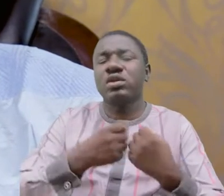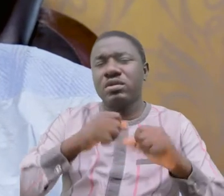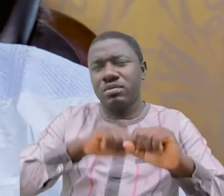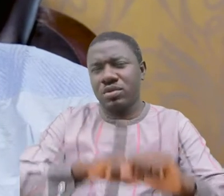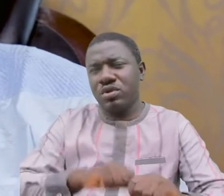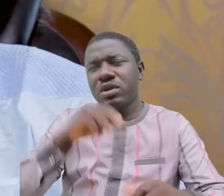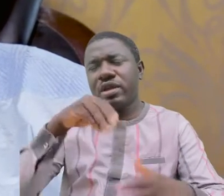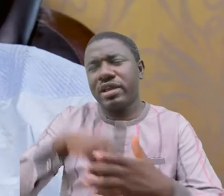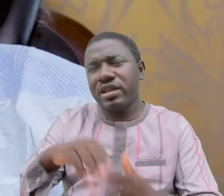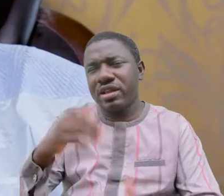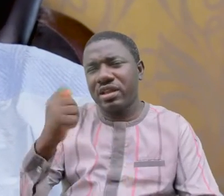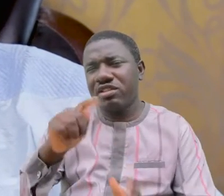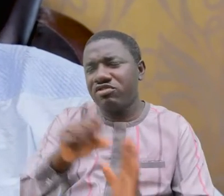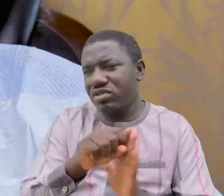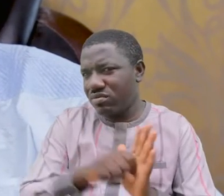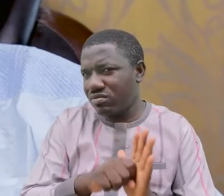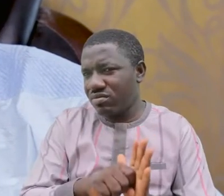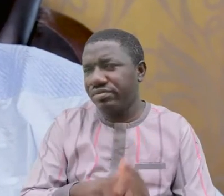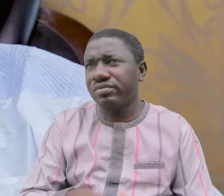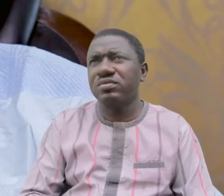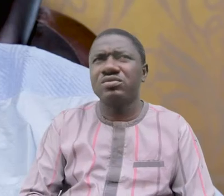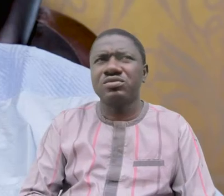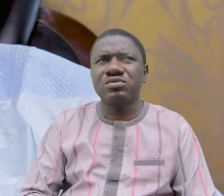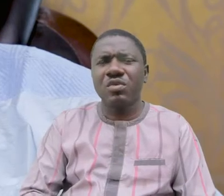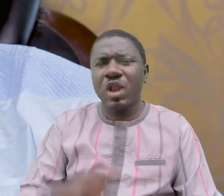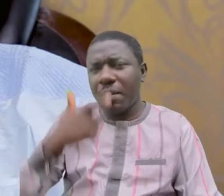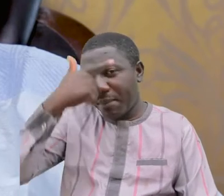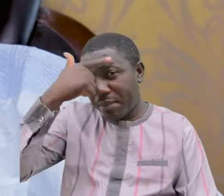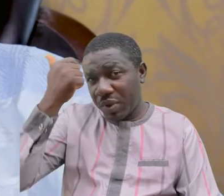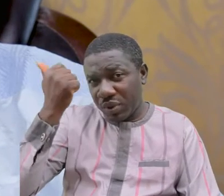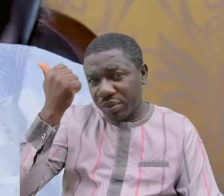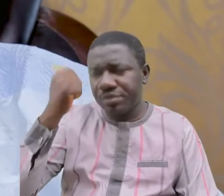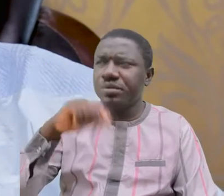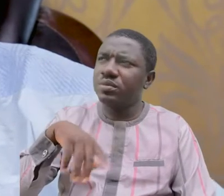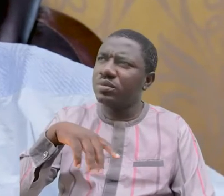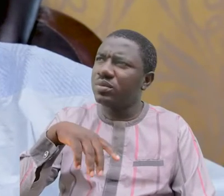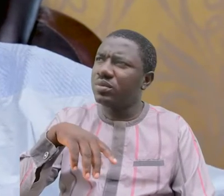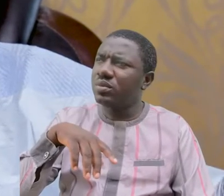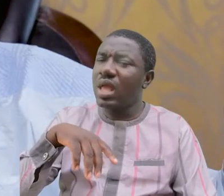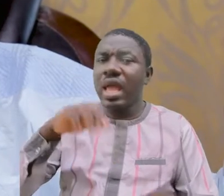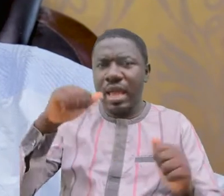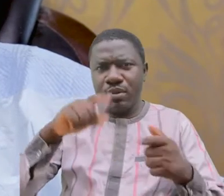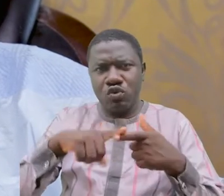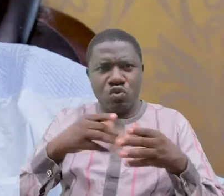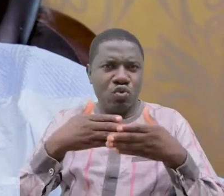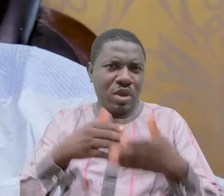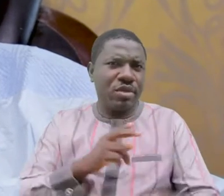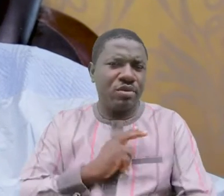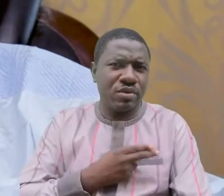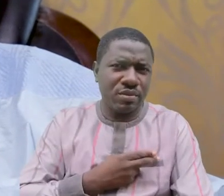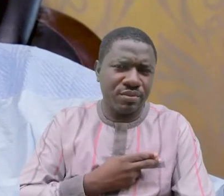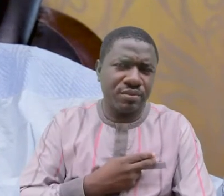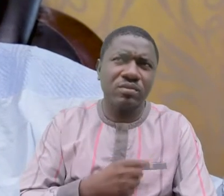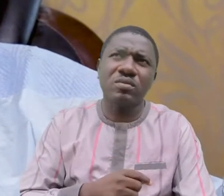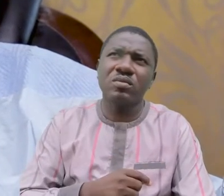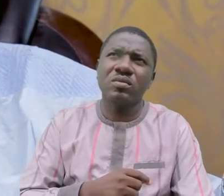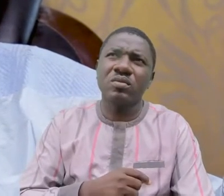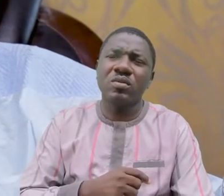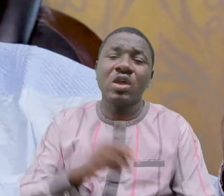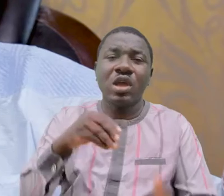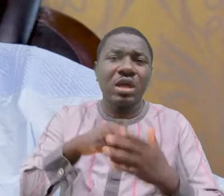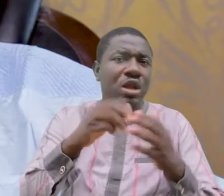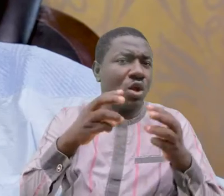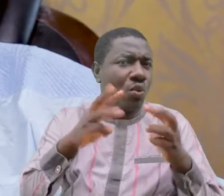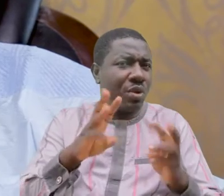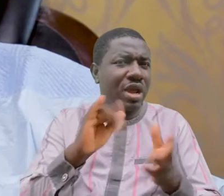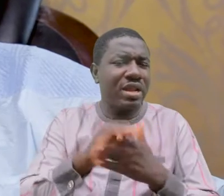social protection in the state because they were able to guide us